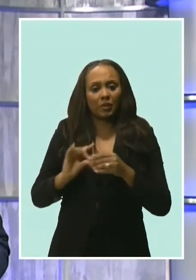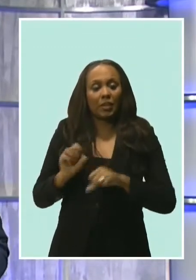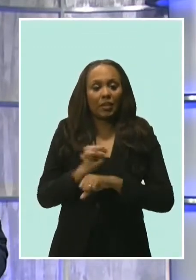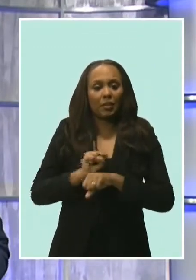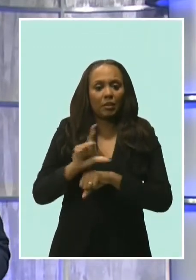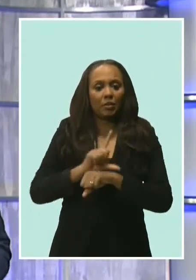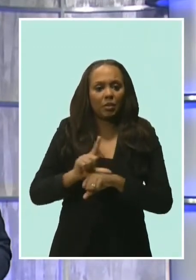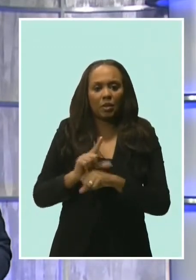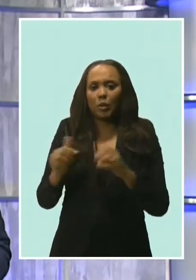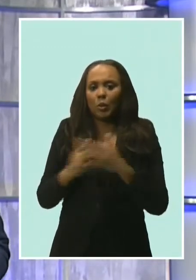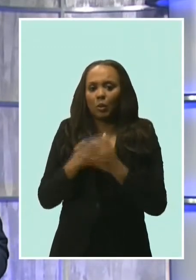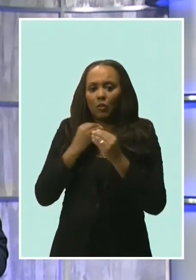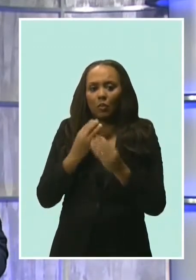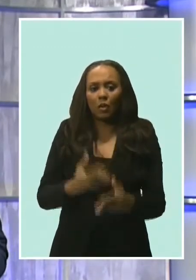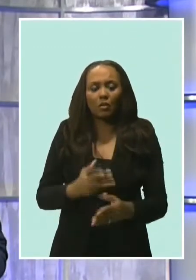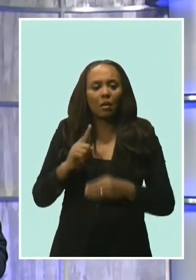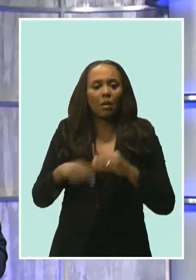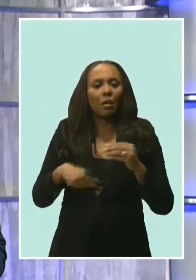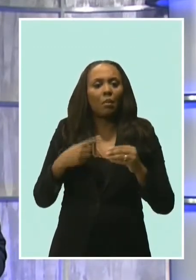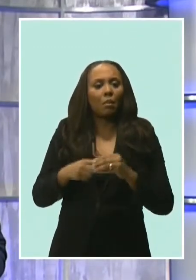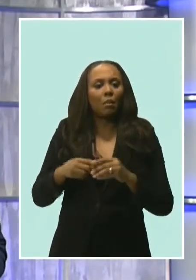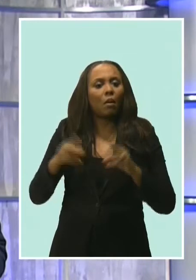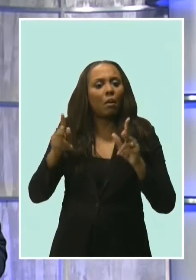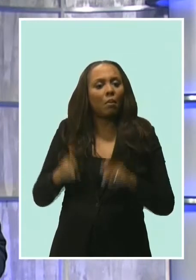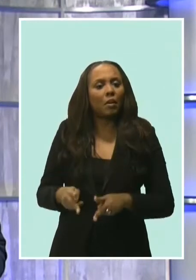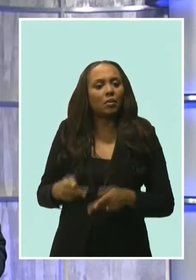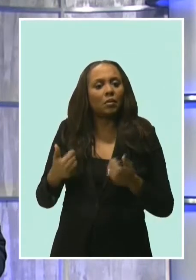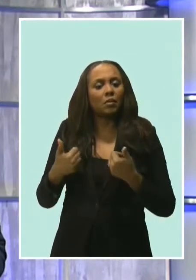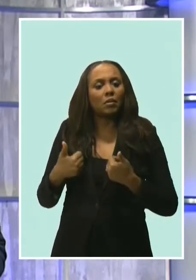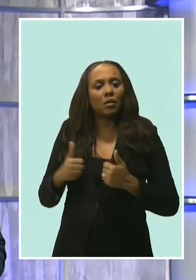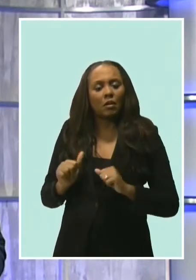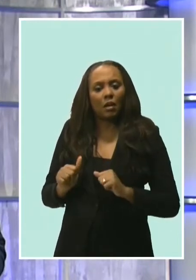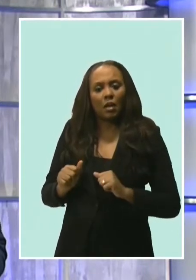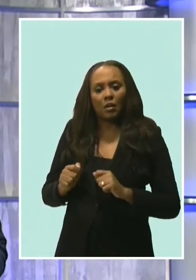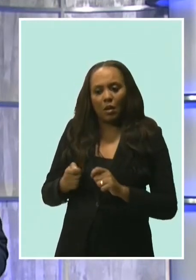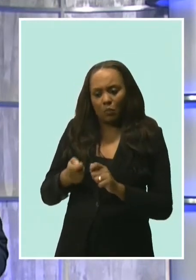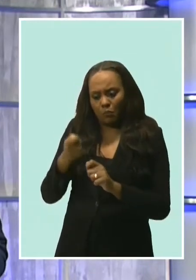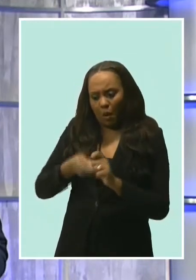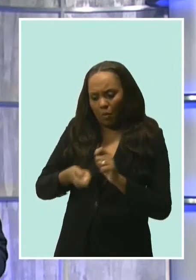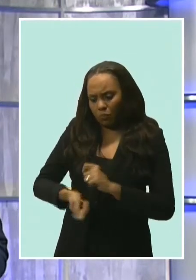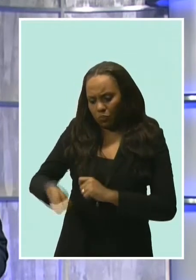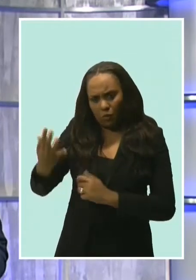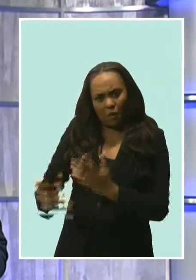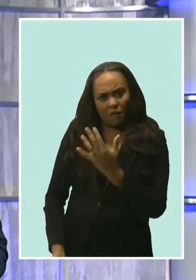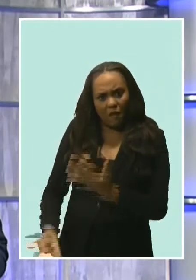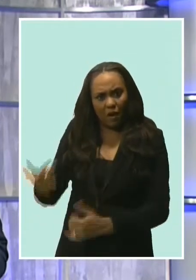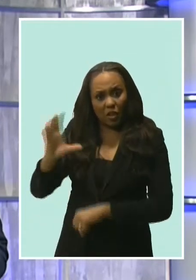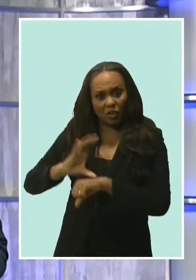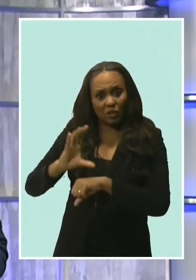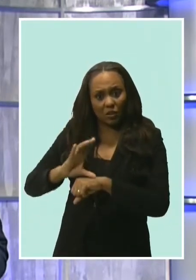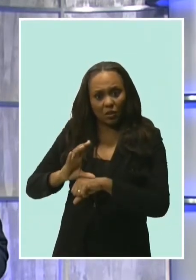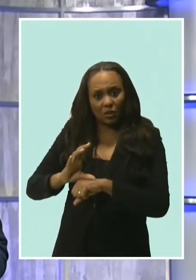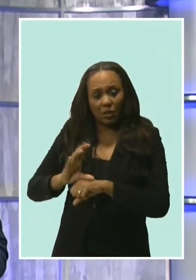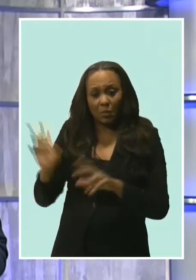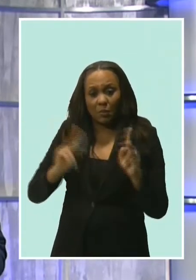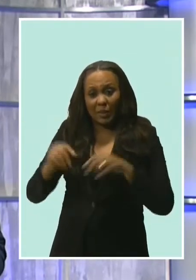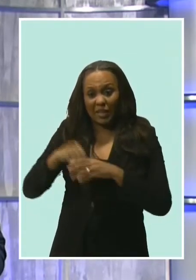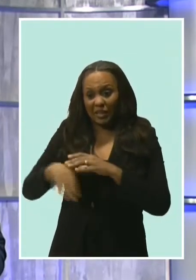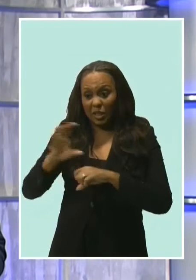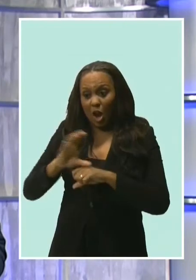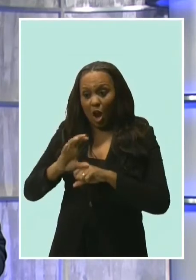for entrepreneurs, is still active. Word of this from the fund's unit manager, Jerry Amos. He was speaking on the sidelines of a money and